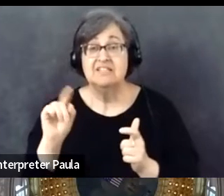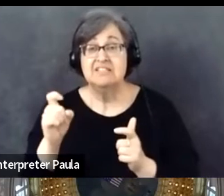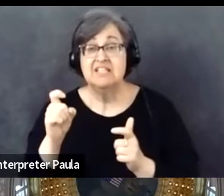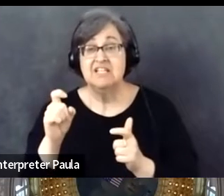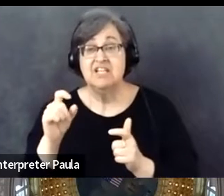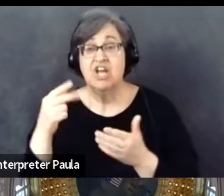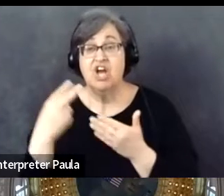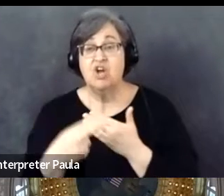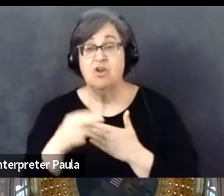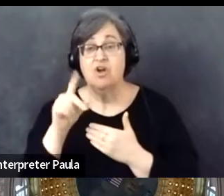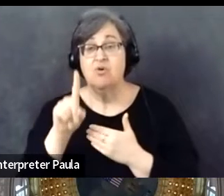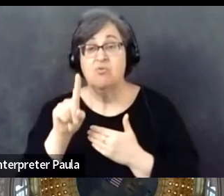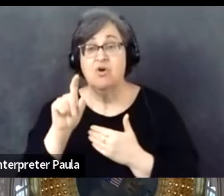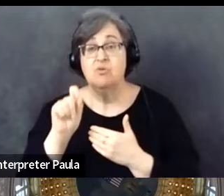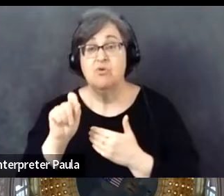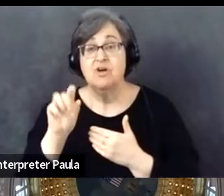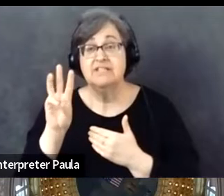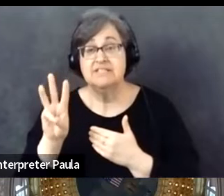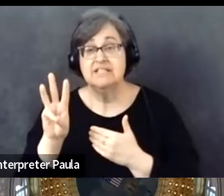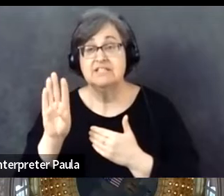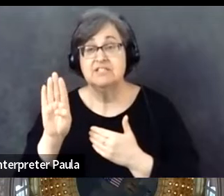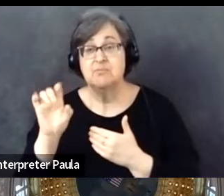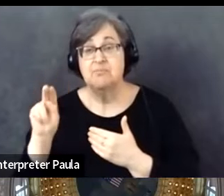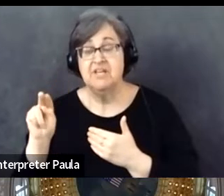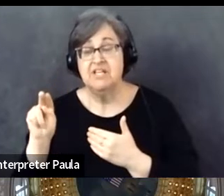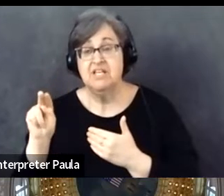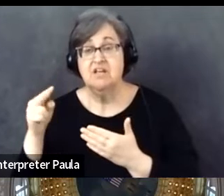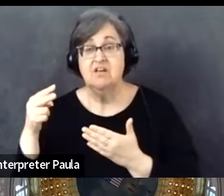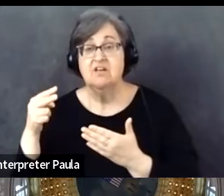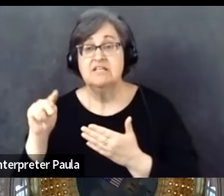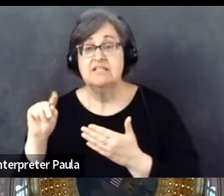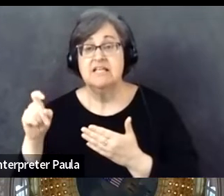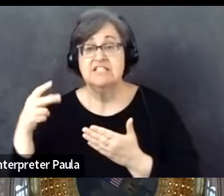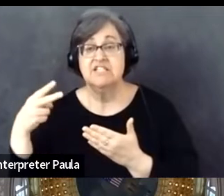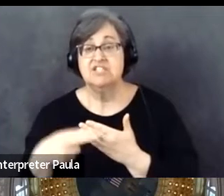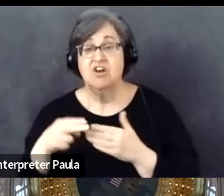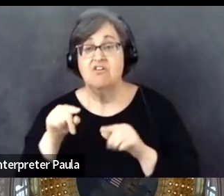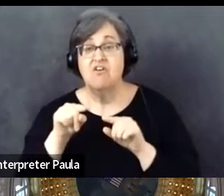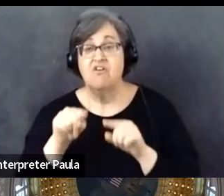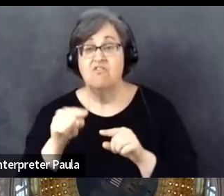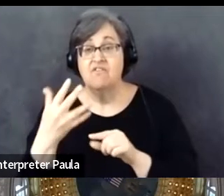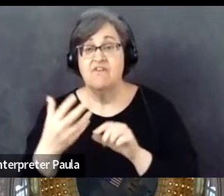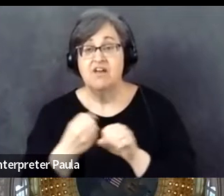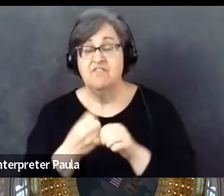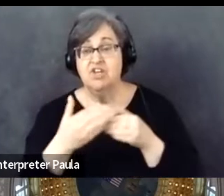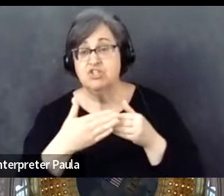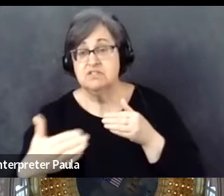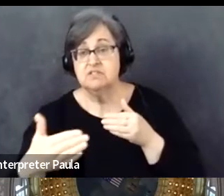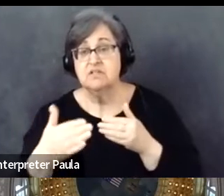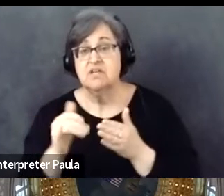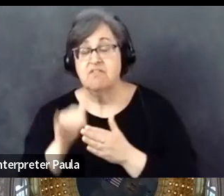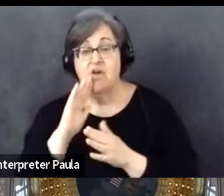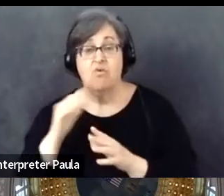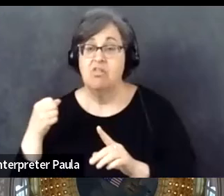$1.6 billion will be out of cut on taxes over the next 5 years. And that will really be